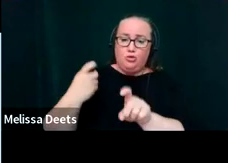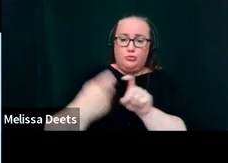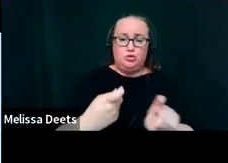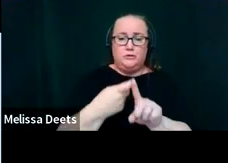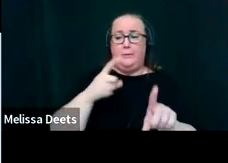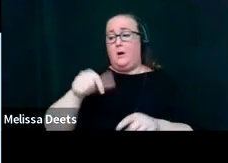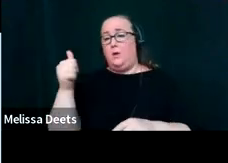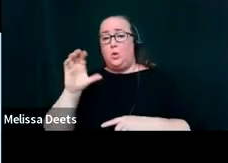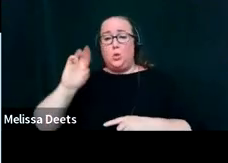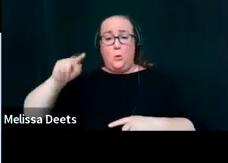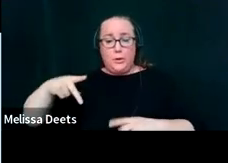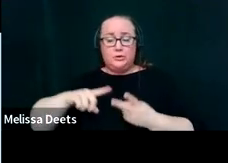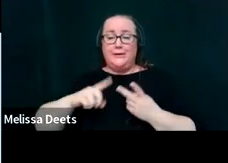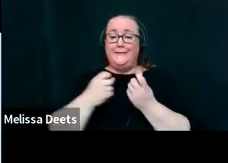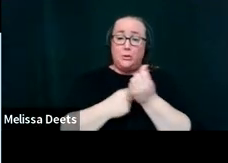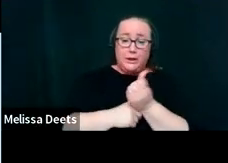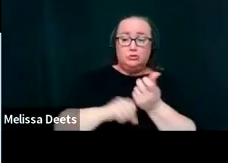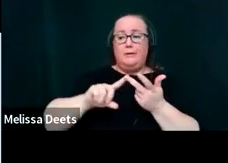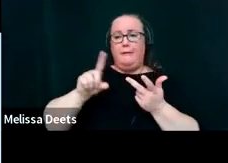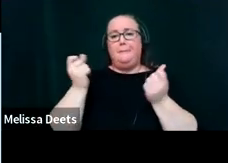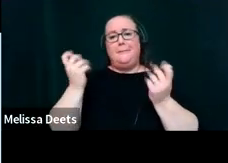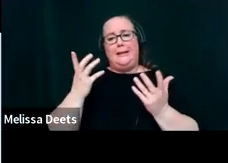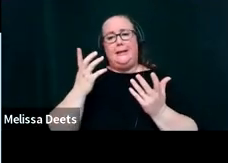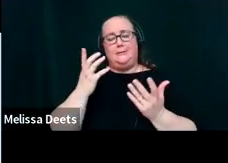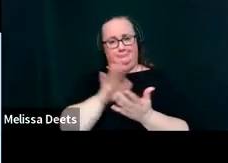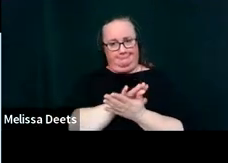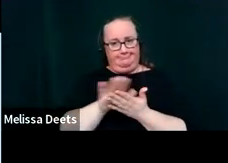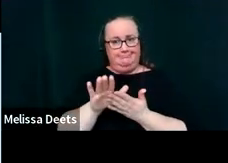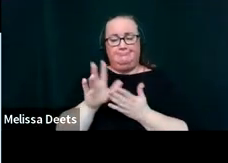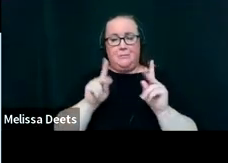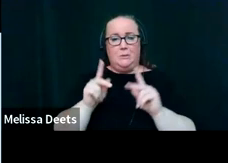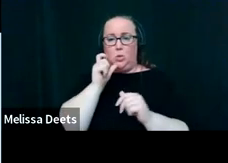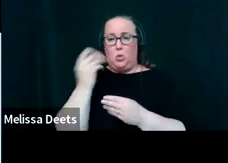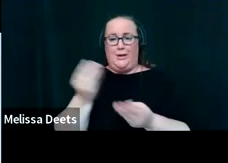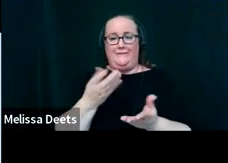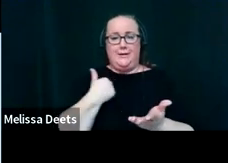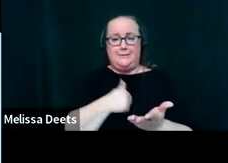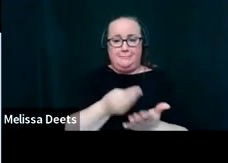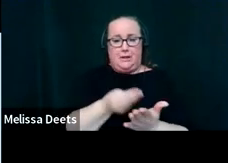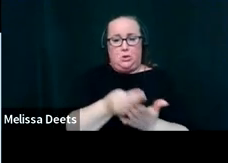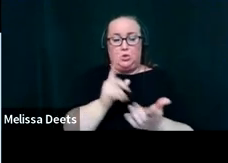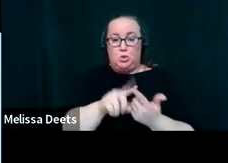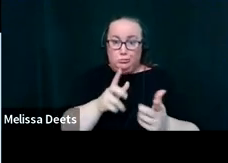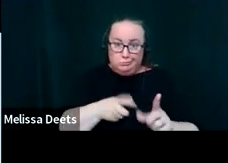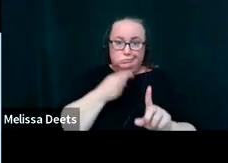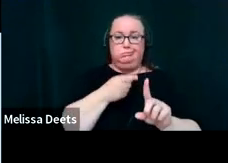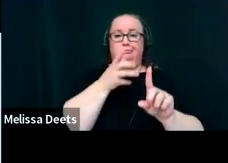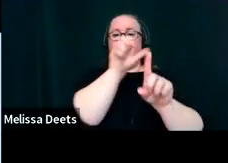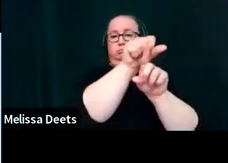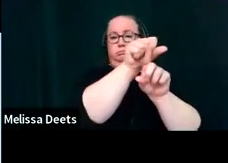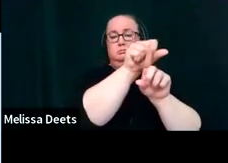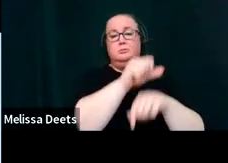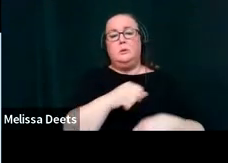corporations, foundations, and many generous individuals to fulfill our mission. We are very